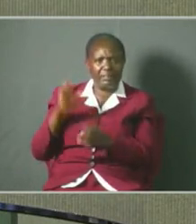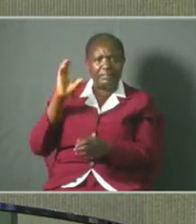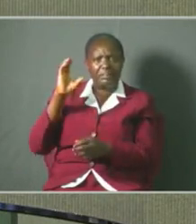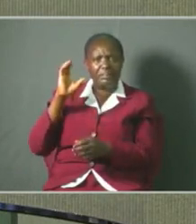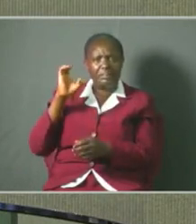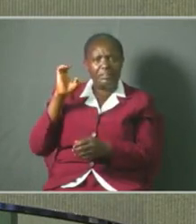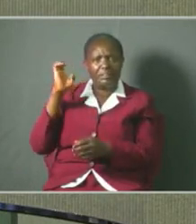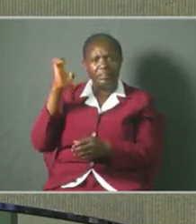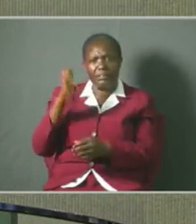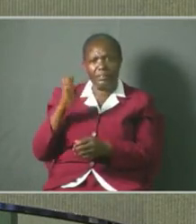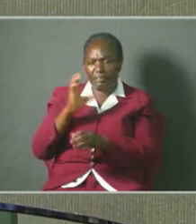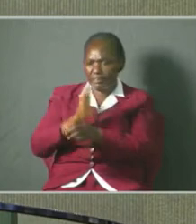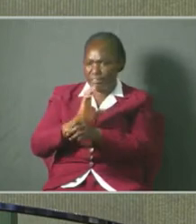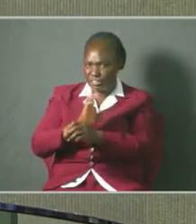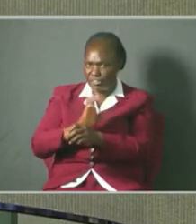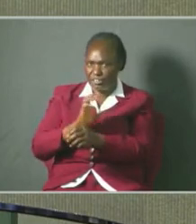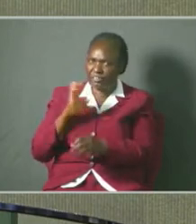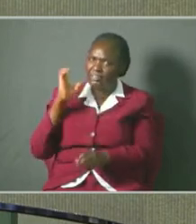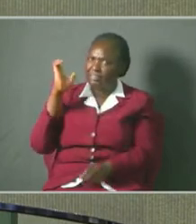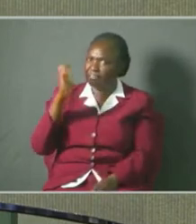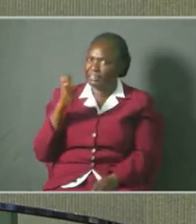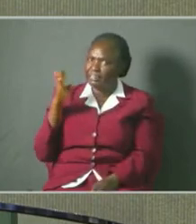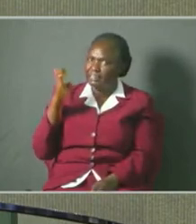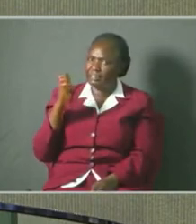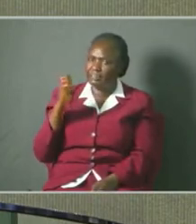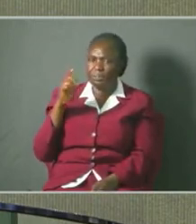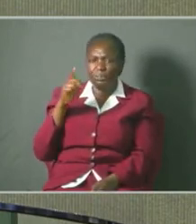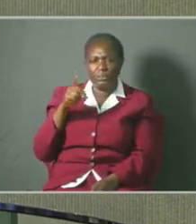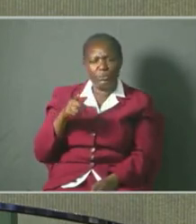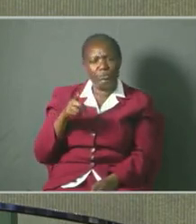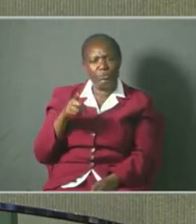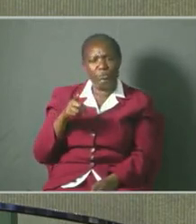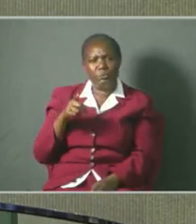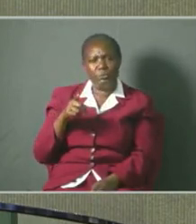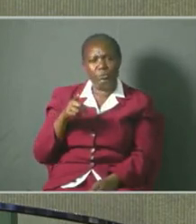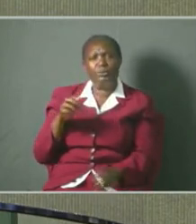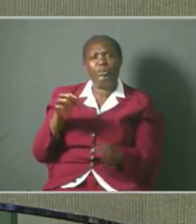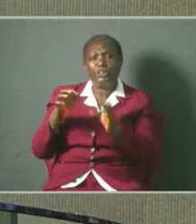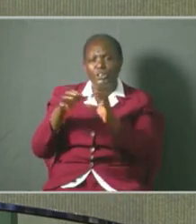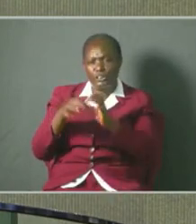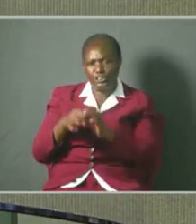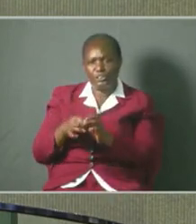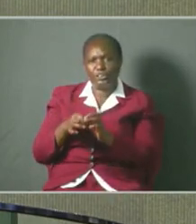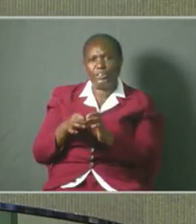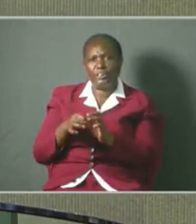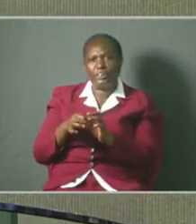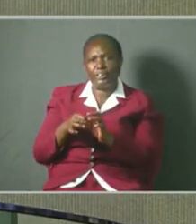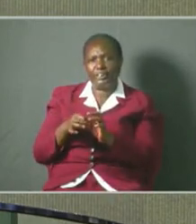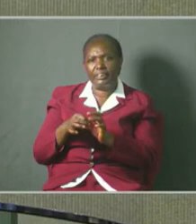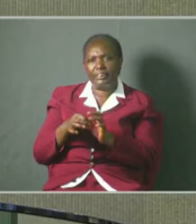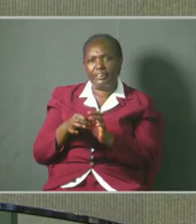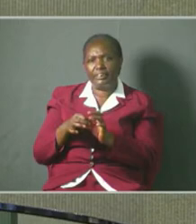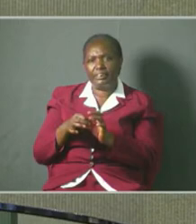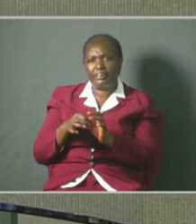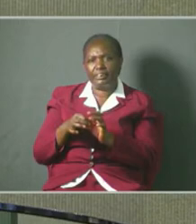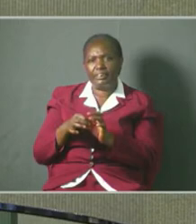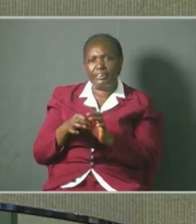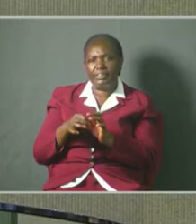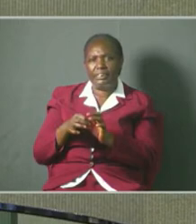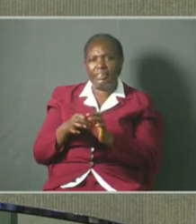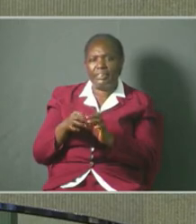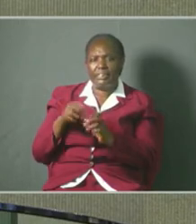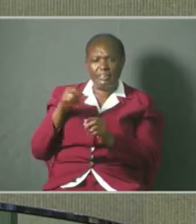would always be happy and be blessed to identify with you. Your role is just to link this soul to